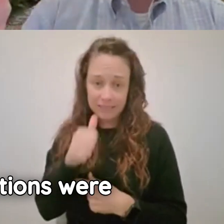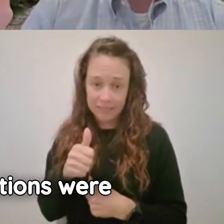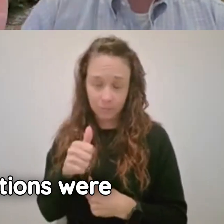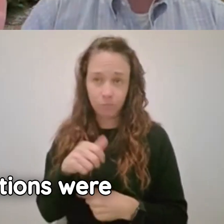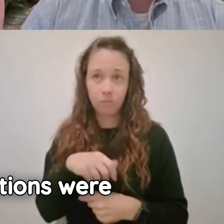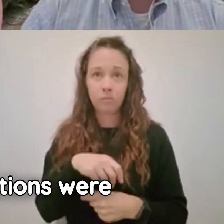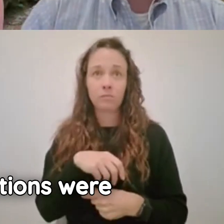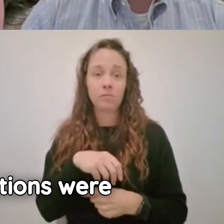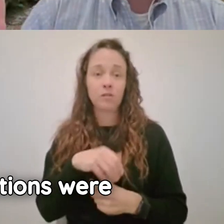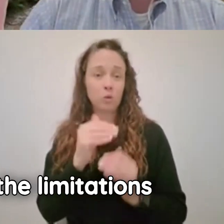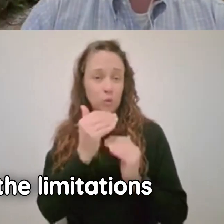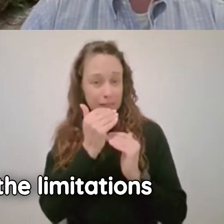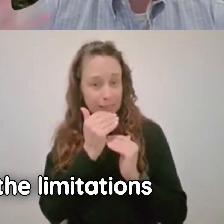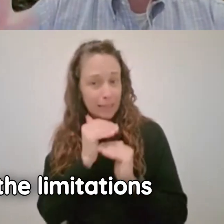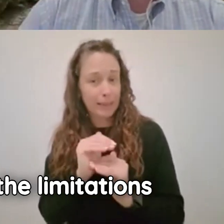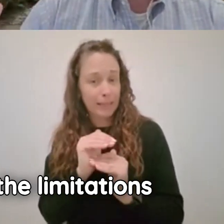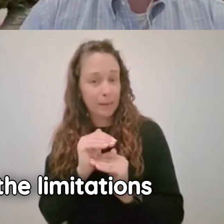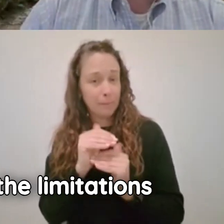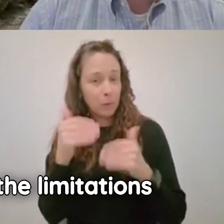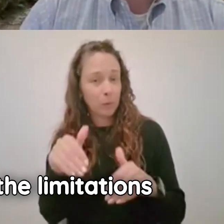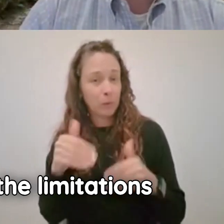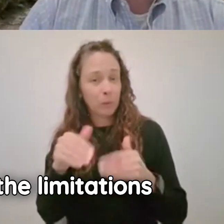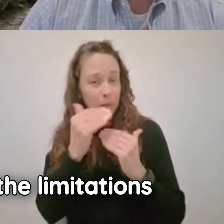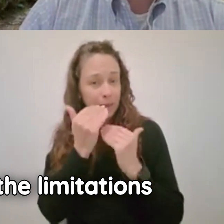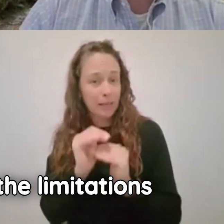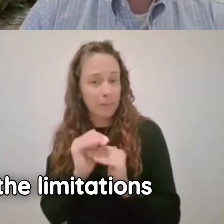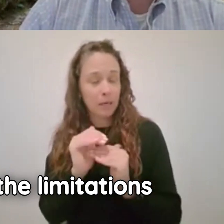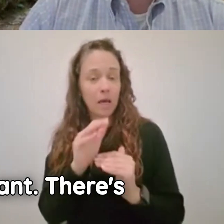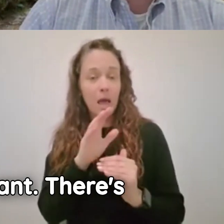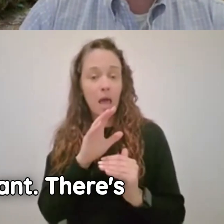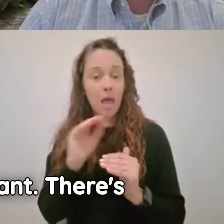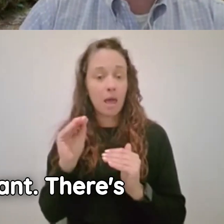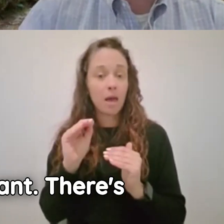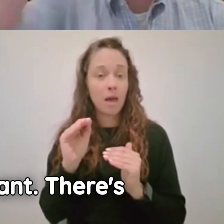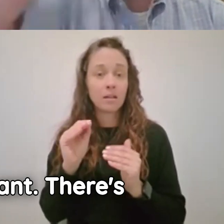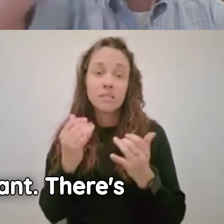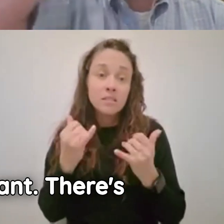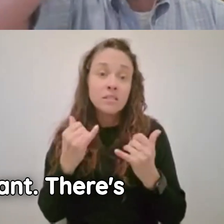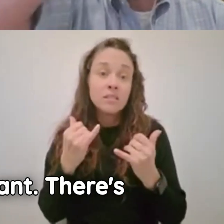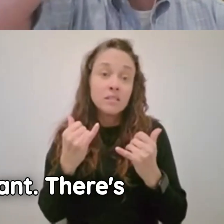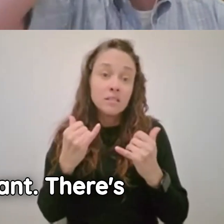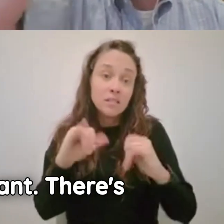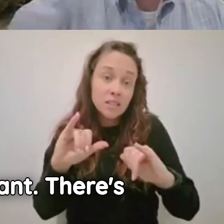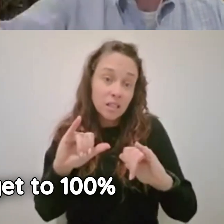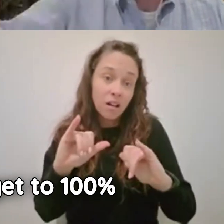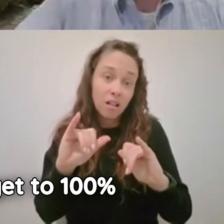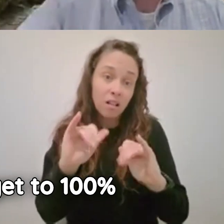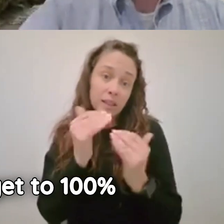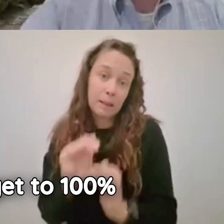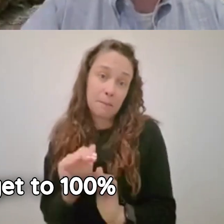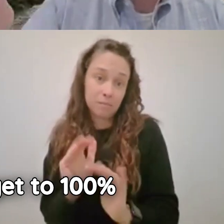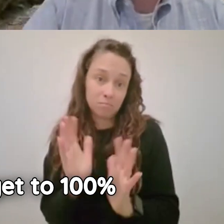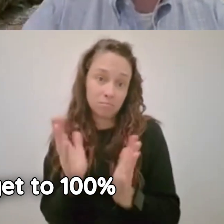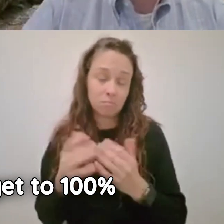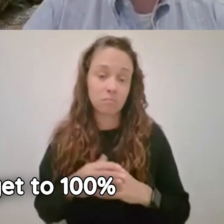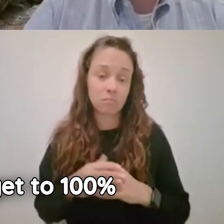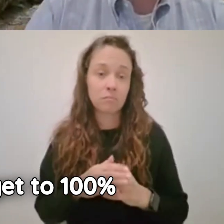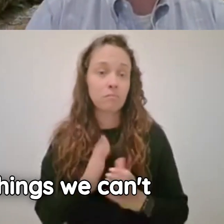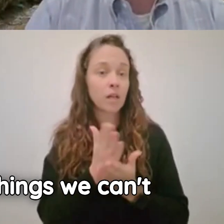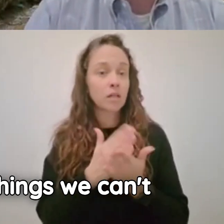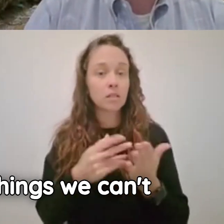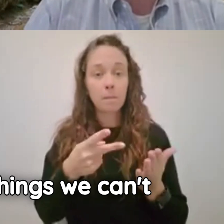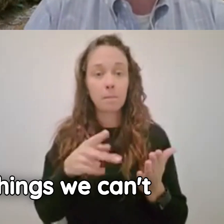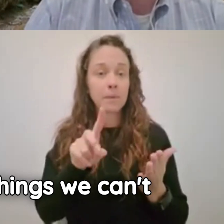the limitations were significant. And frankly, the limitations still are pretty significant. There's some PDFs we can't get